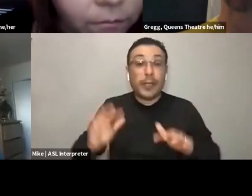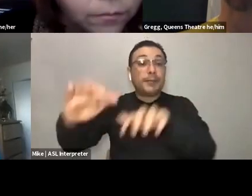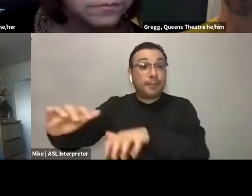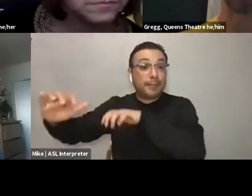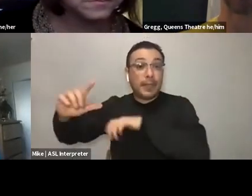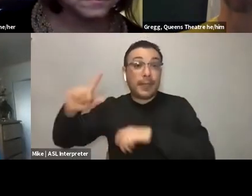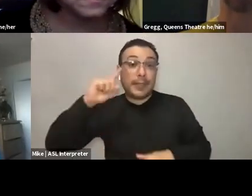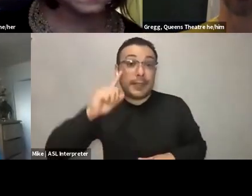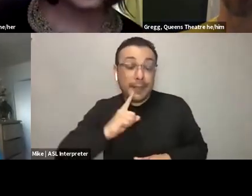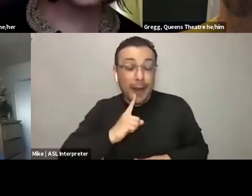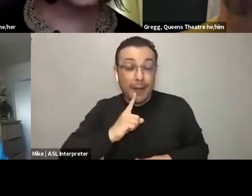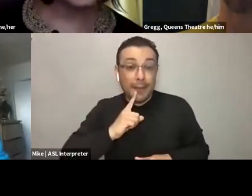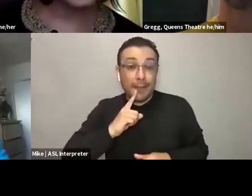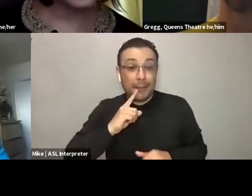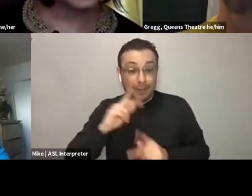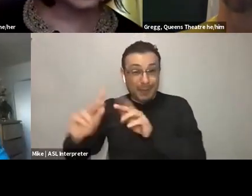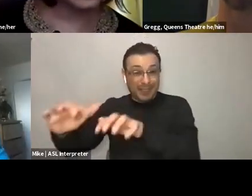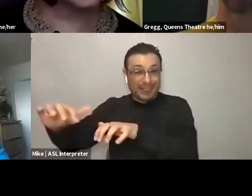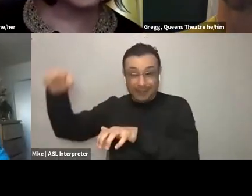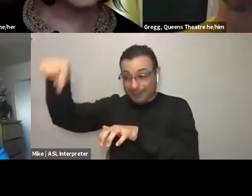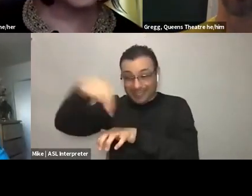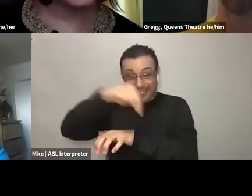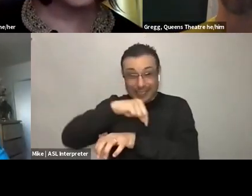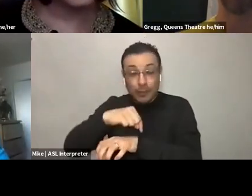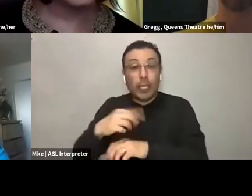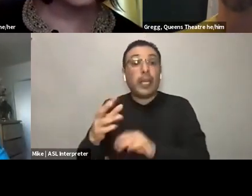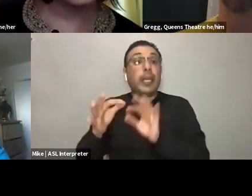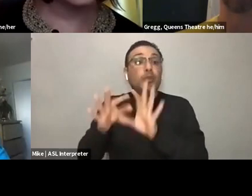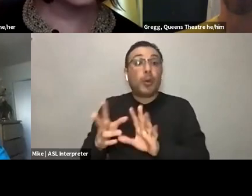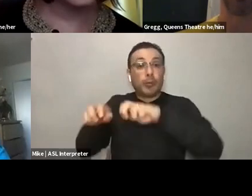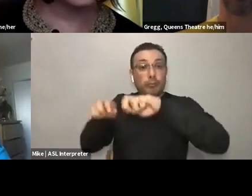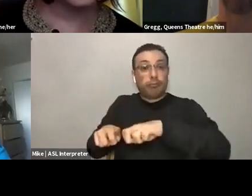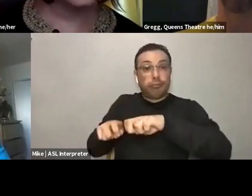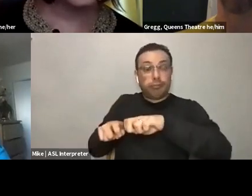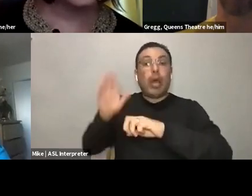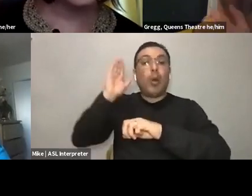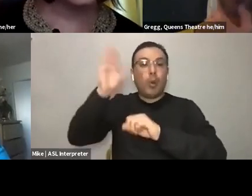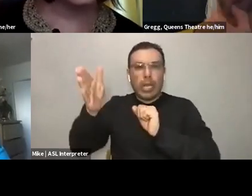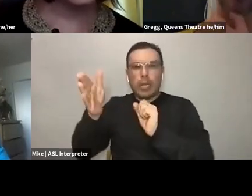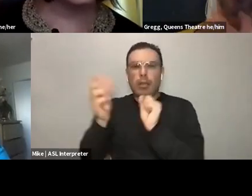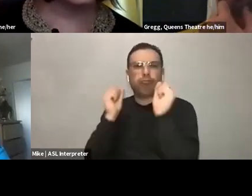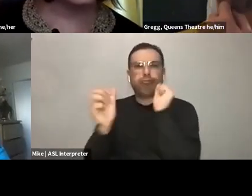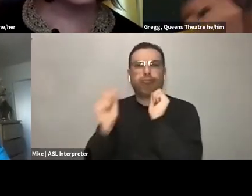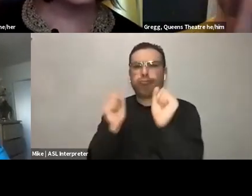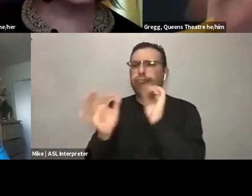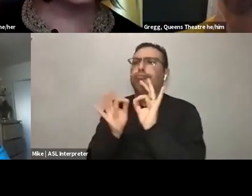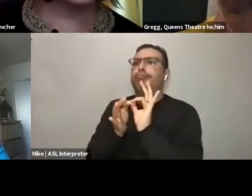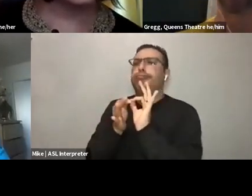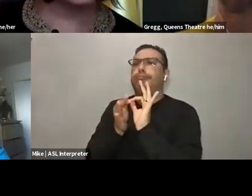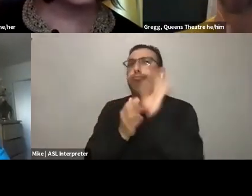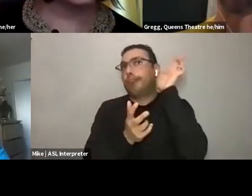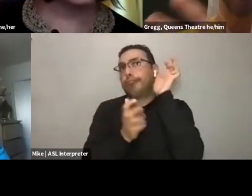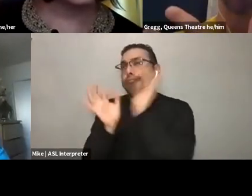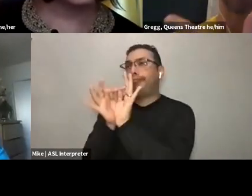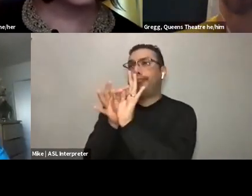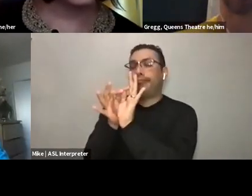always provide two ASL interpreters who will interpret the entire show. Um, so, um, we have created over